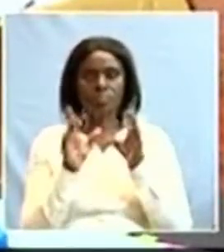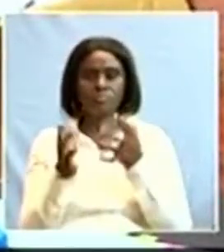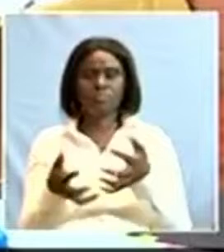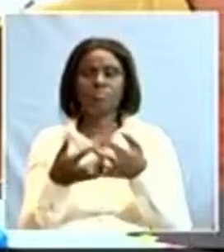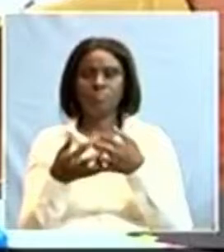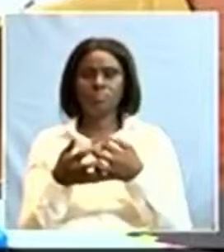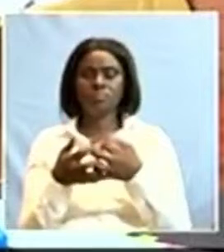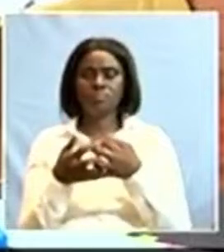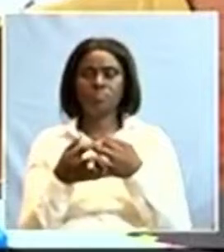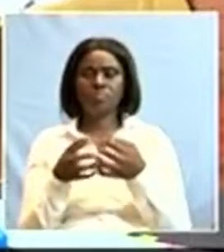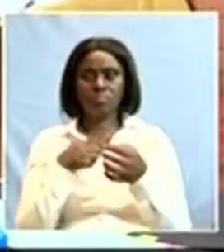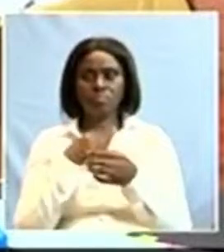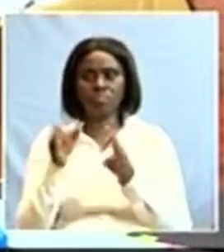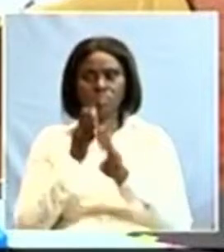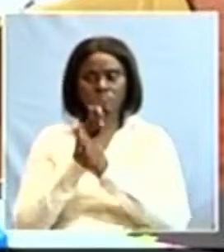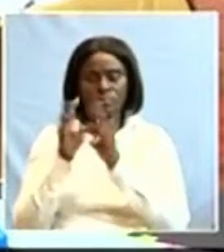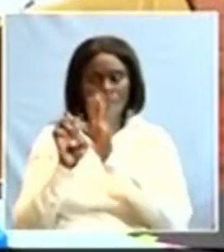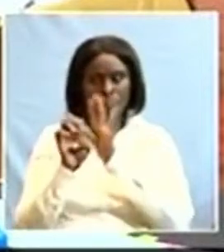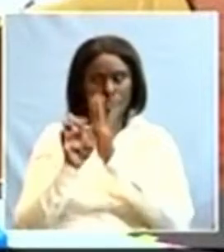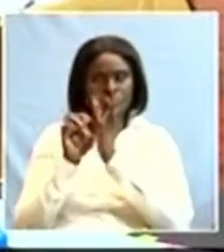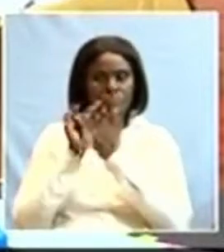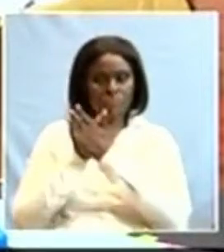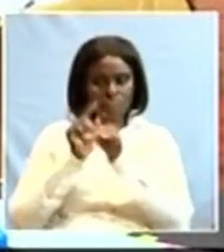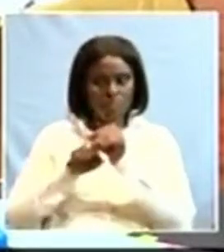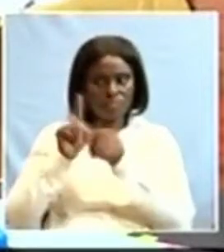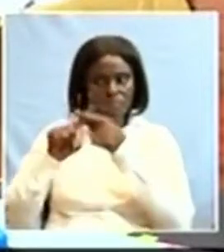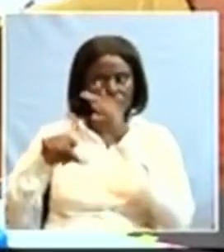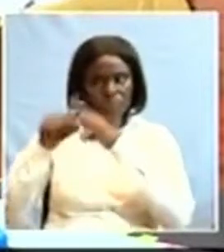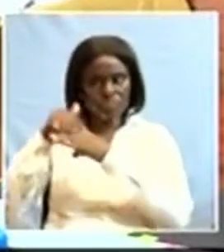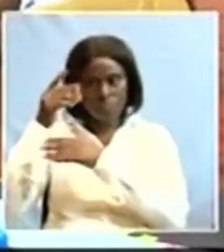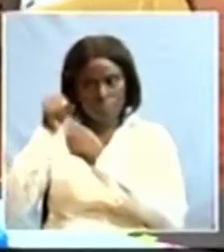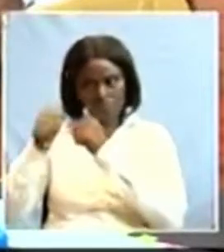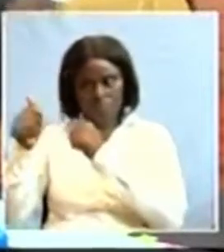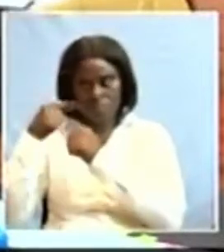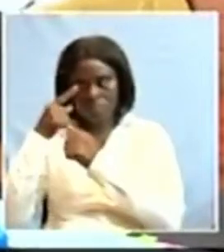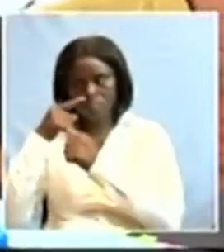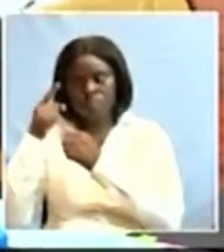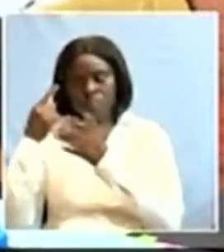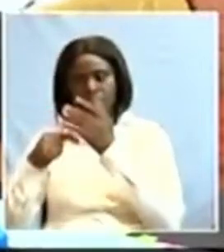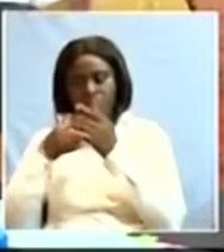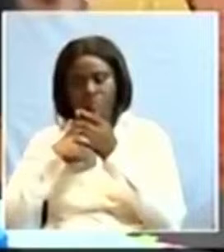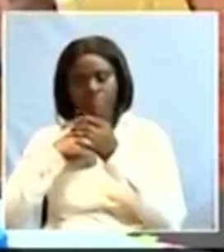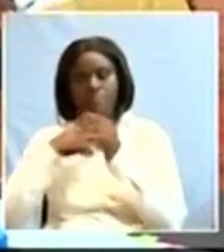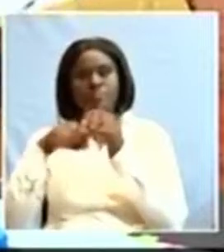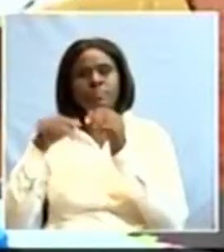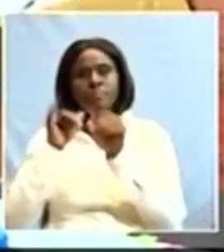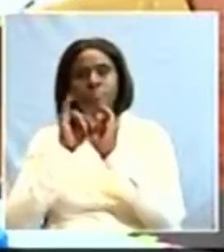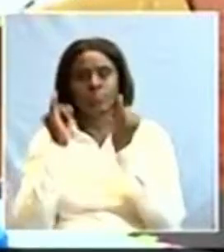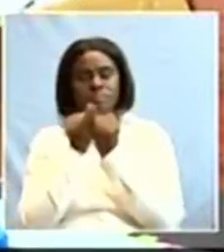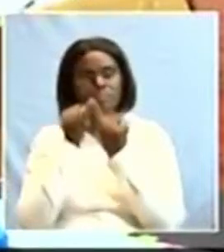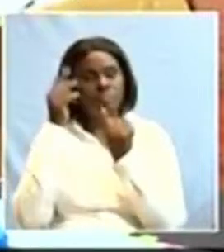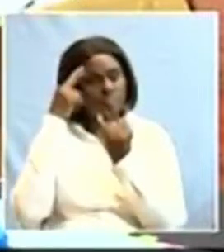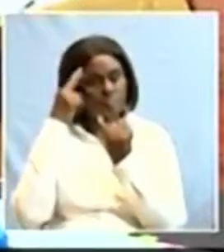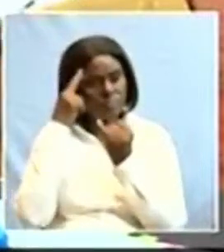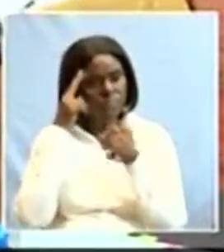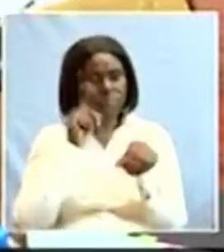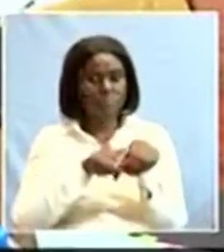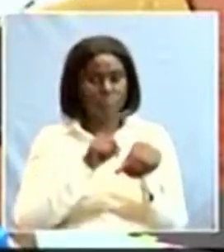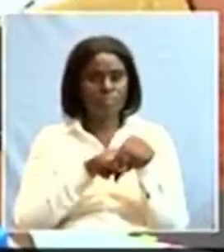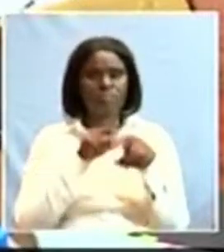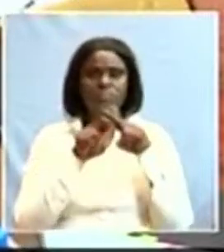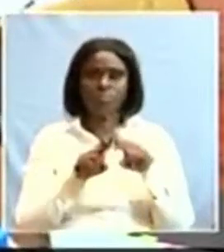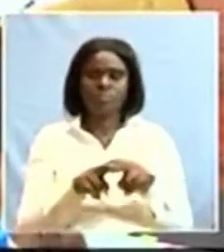engineering. I referred to him at that time to find out, because he's the one who's got institutional memory. At that time, when they sat on